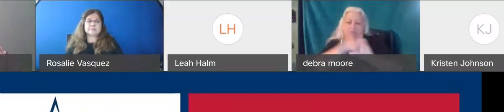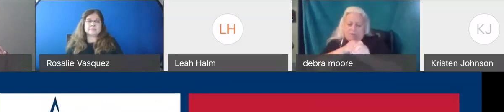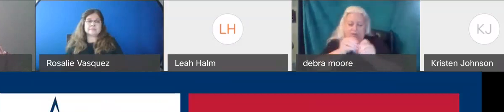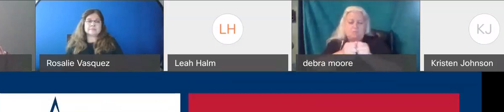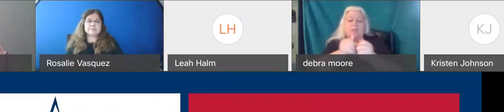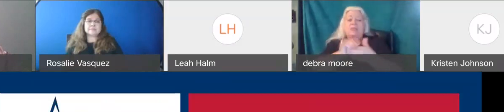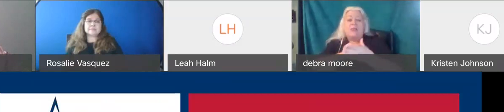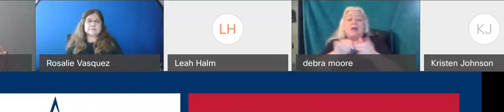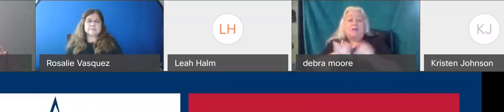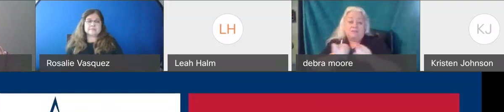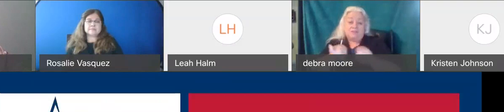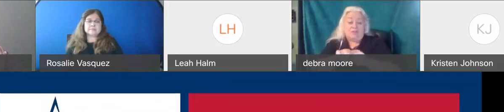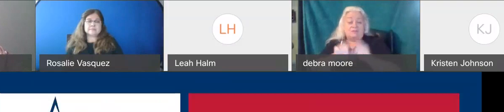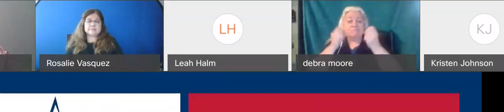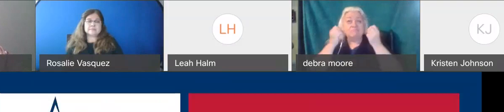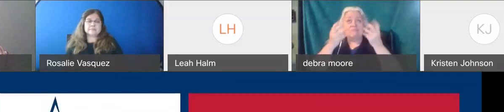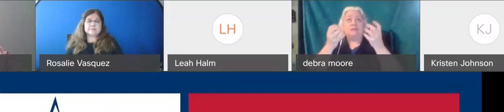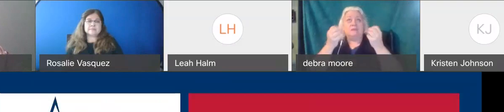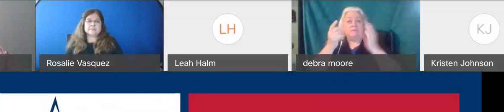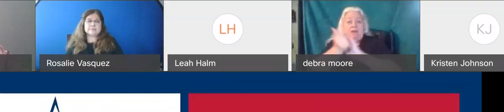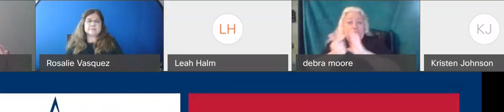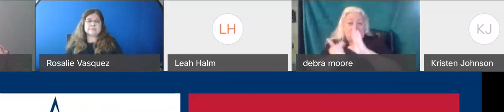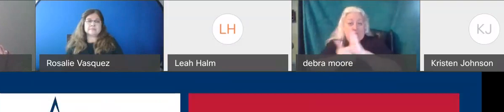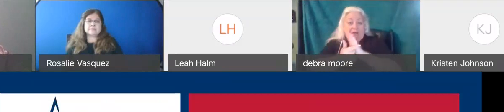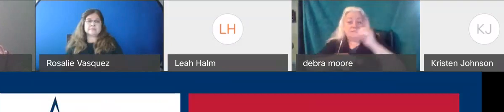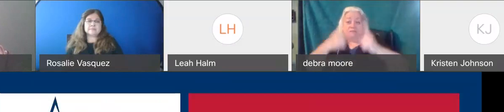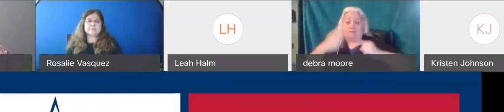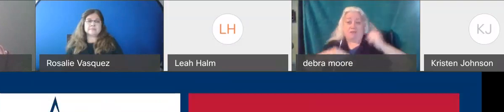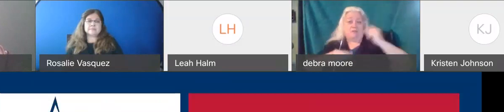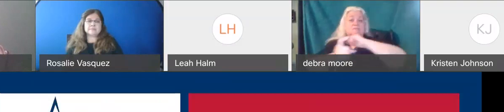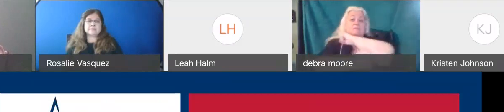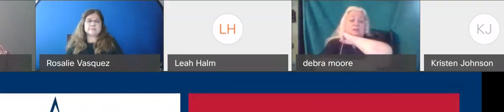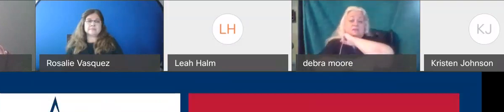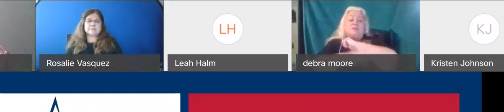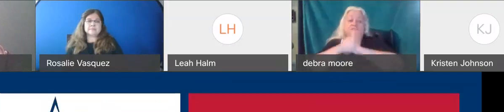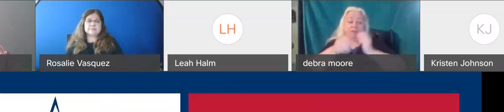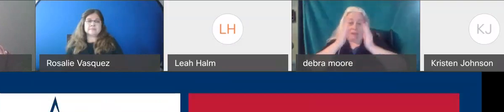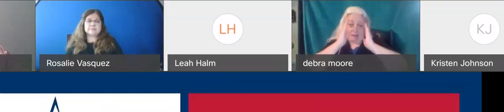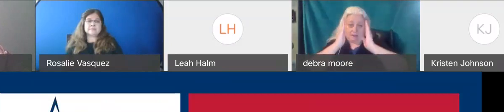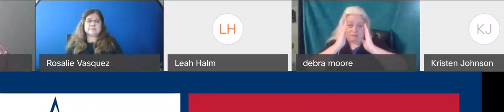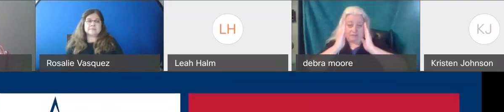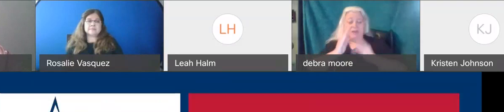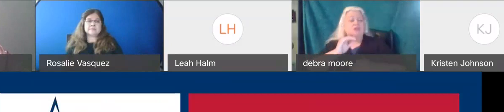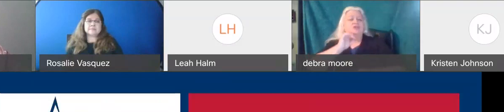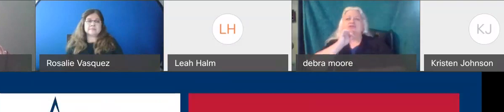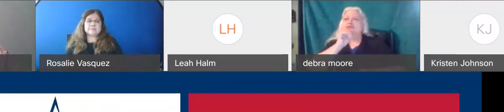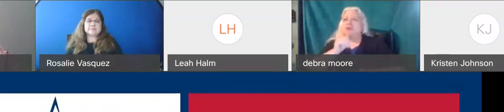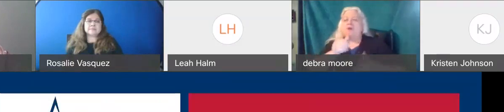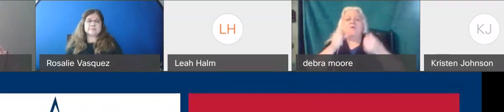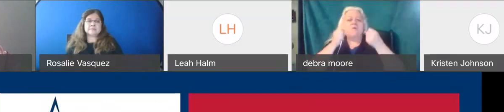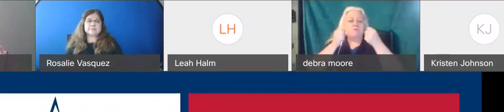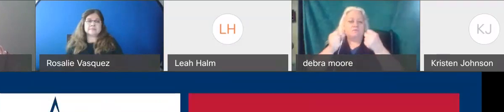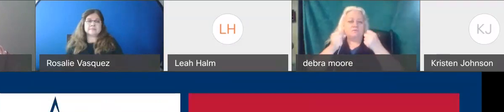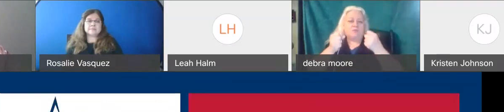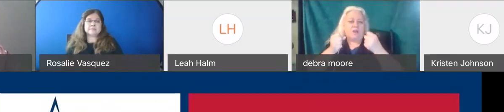laws that are in place and also difference in the punishments. So it's just better to not be driving under the influence and